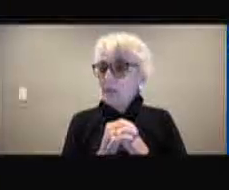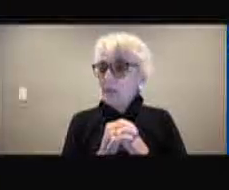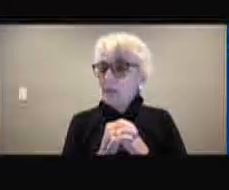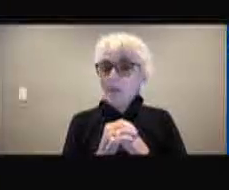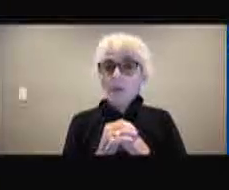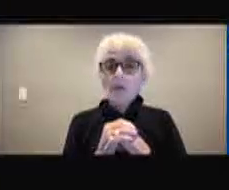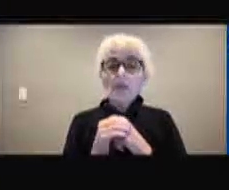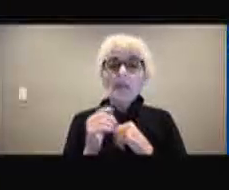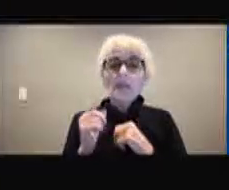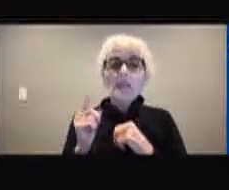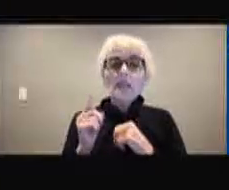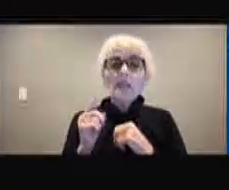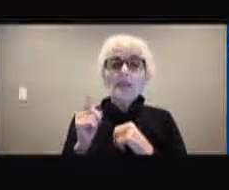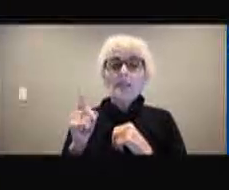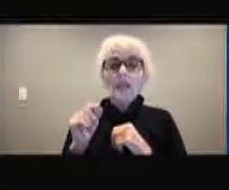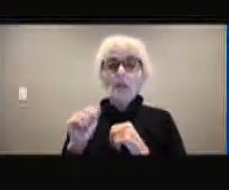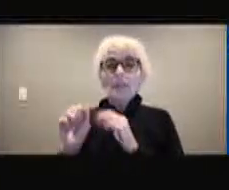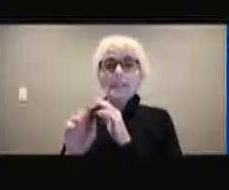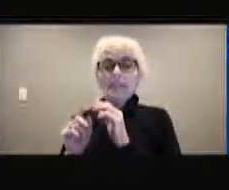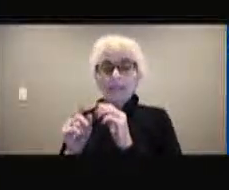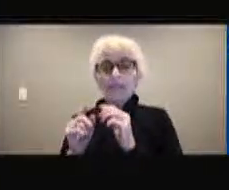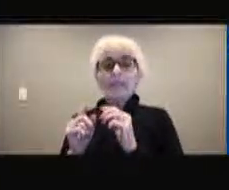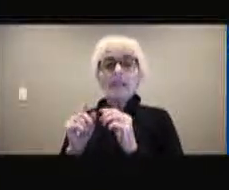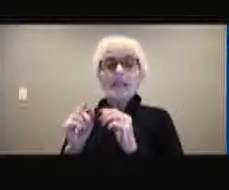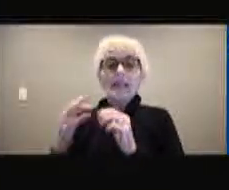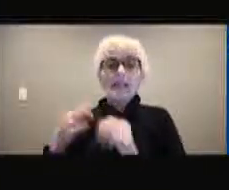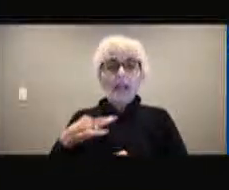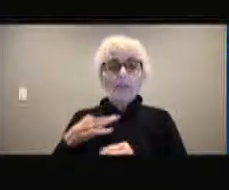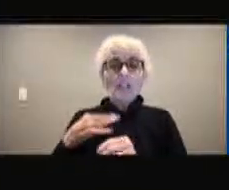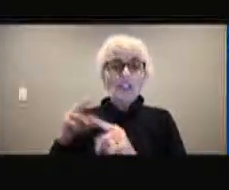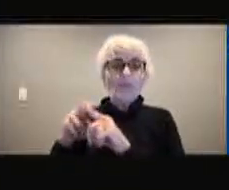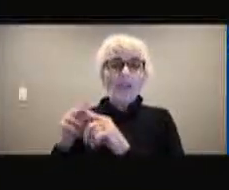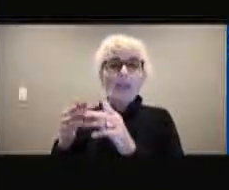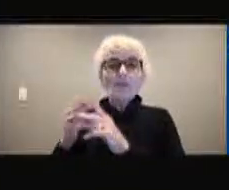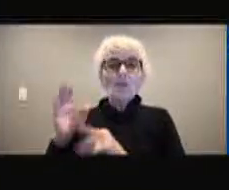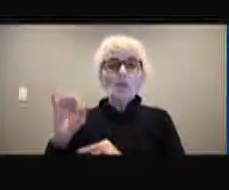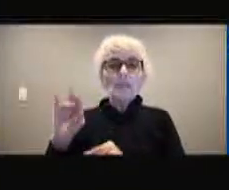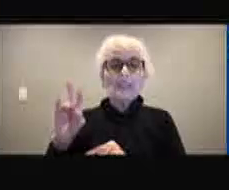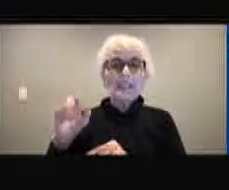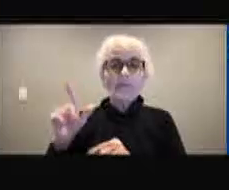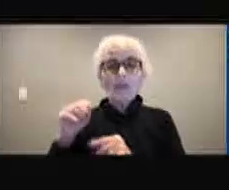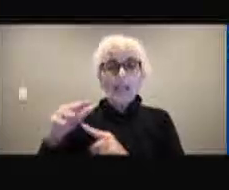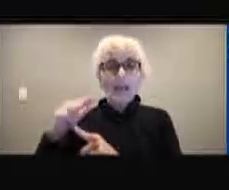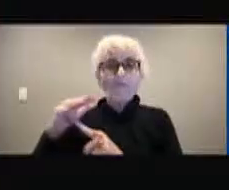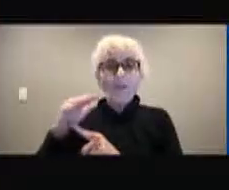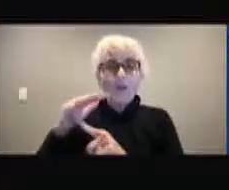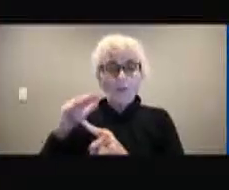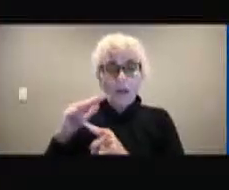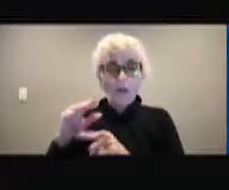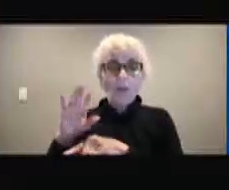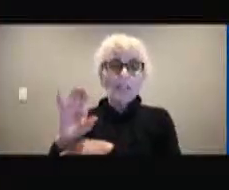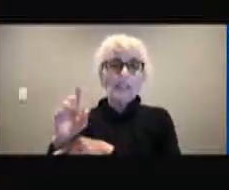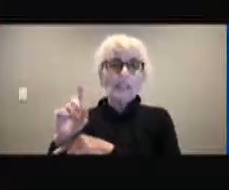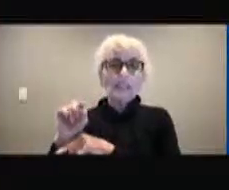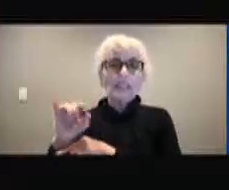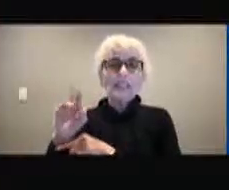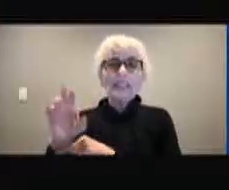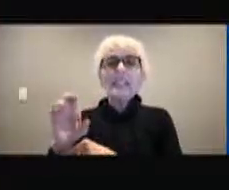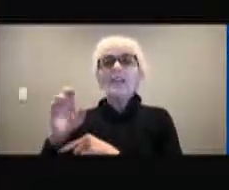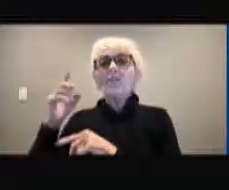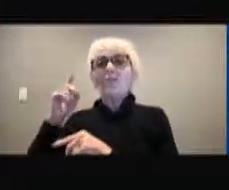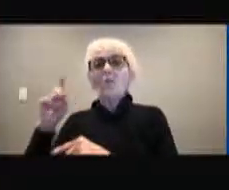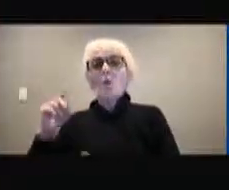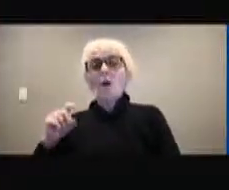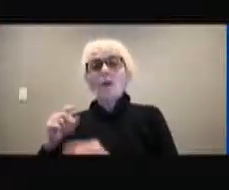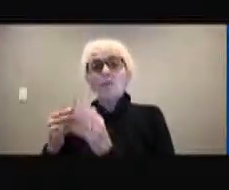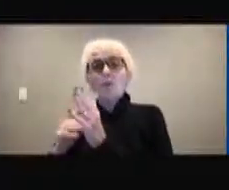so there was a development application that was filed by Civil and Environmental Consultants, Inc. on behalf of the Urban Redevelopment Authority of Pittsburgh, who are